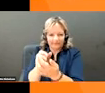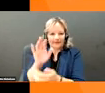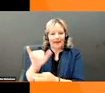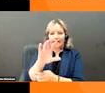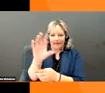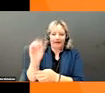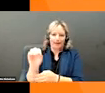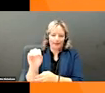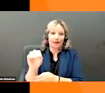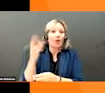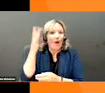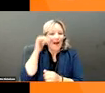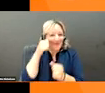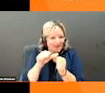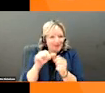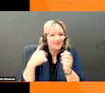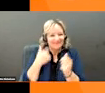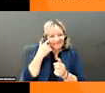going back to